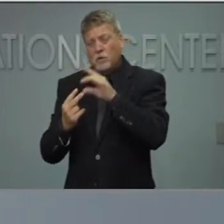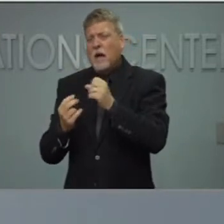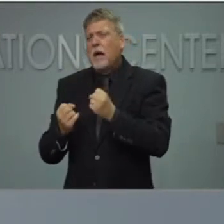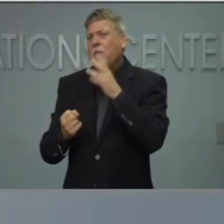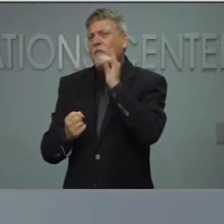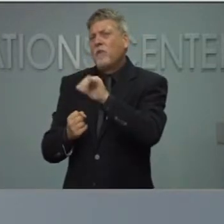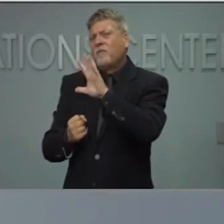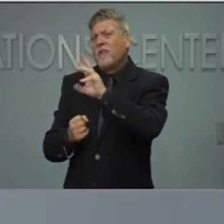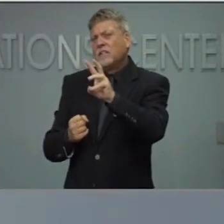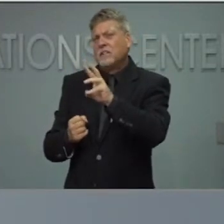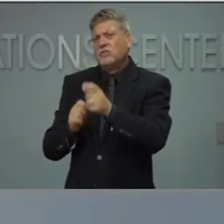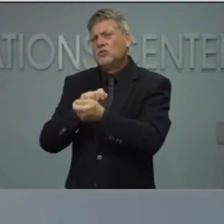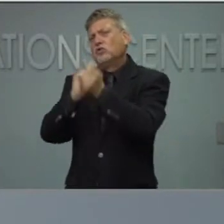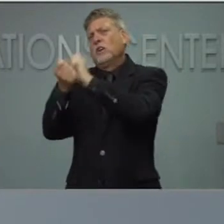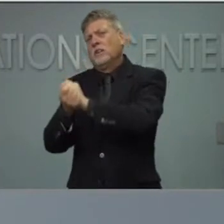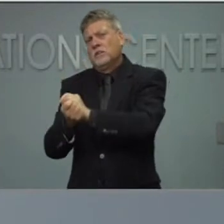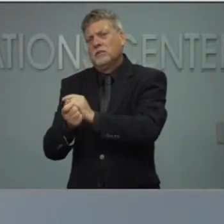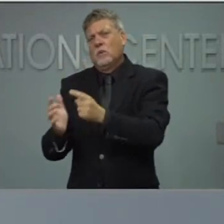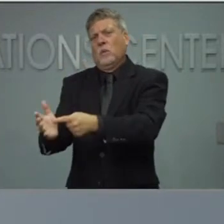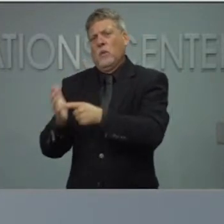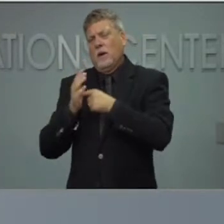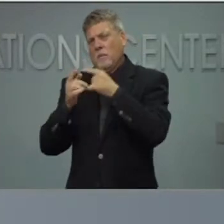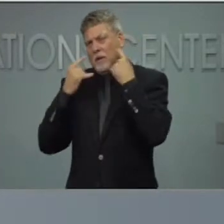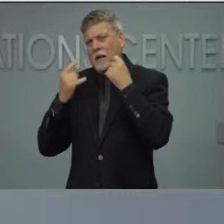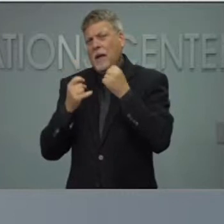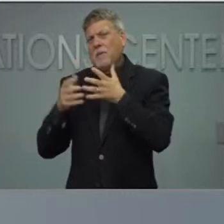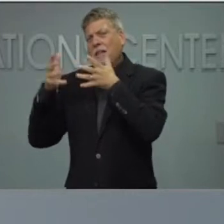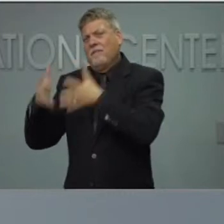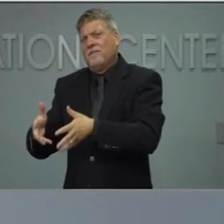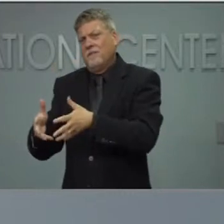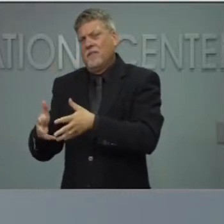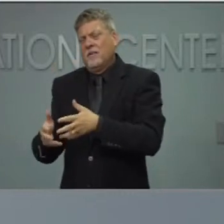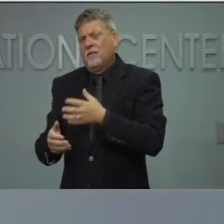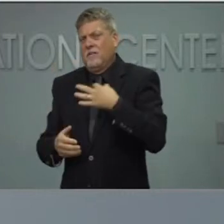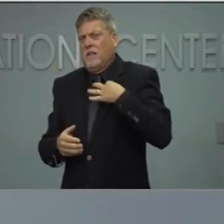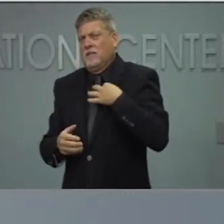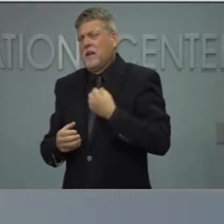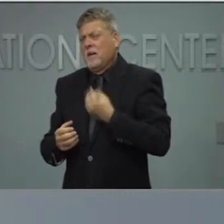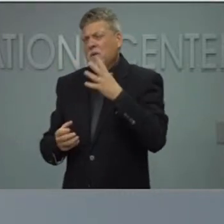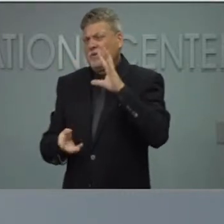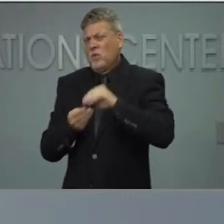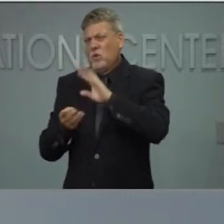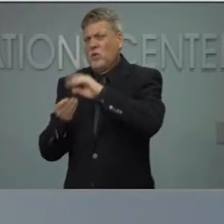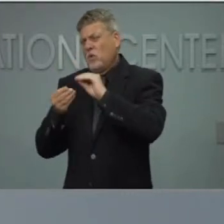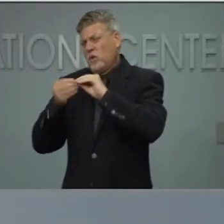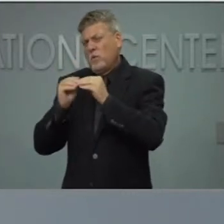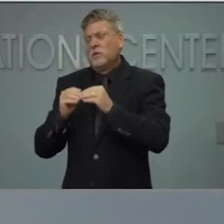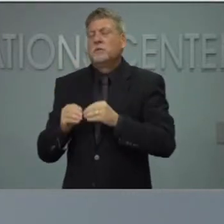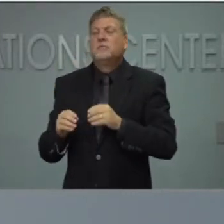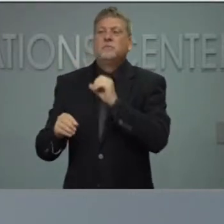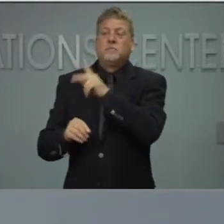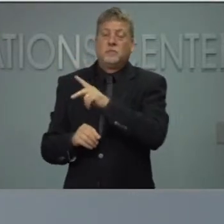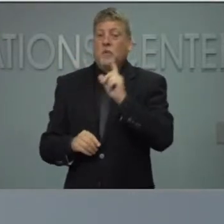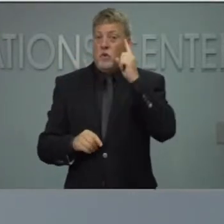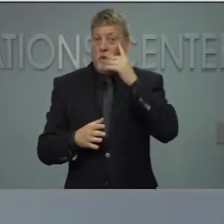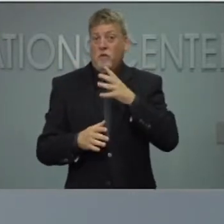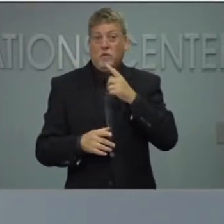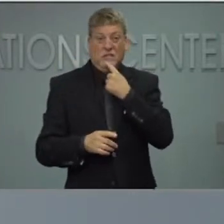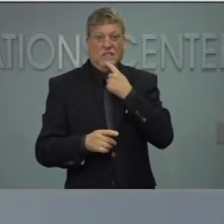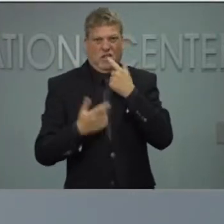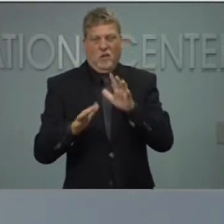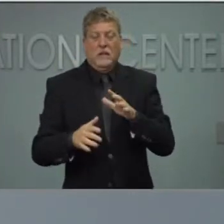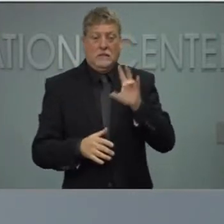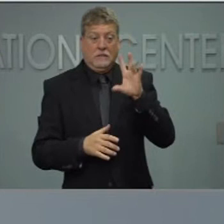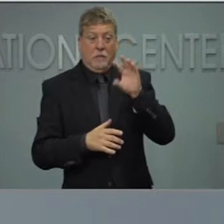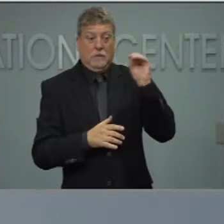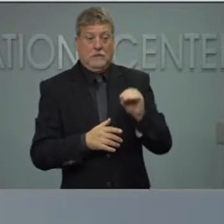many we are dealing with across the state that are still voluntary as of today? Yes, so as the governor mentioned, we believe 75% of the